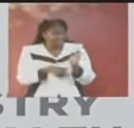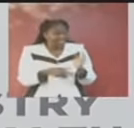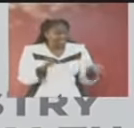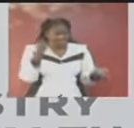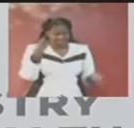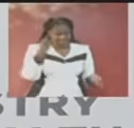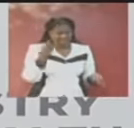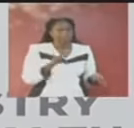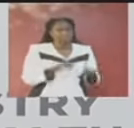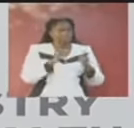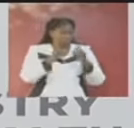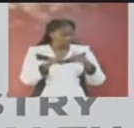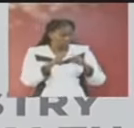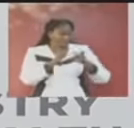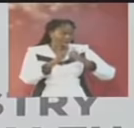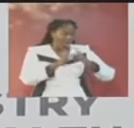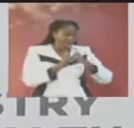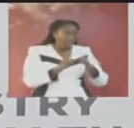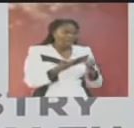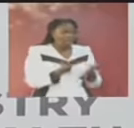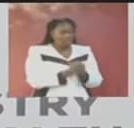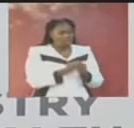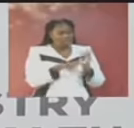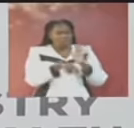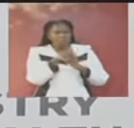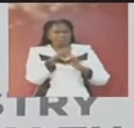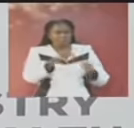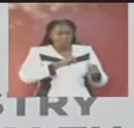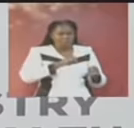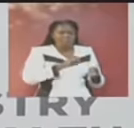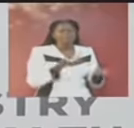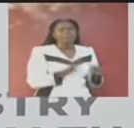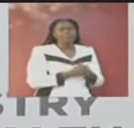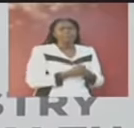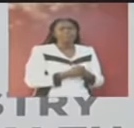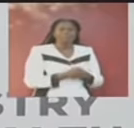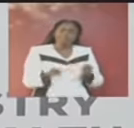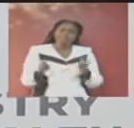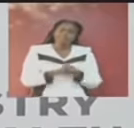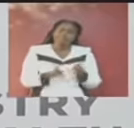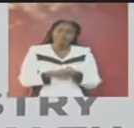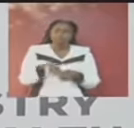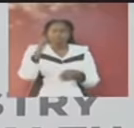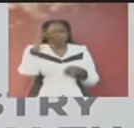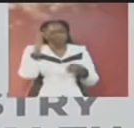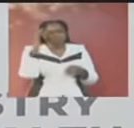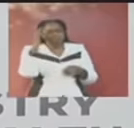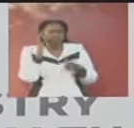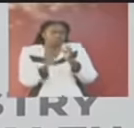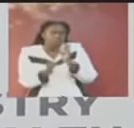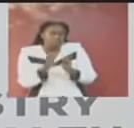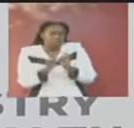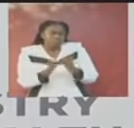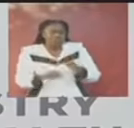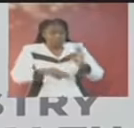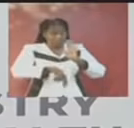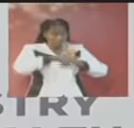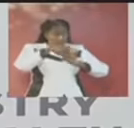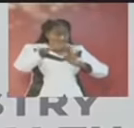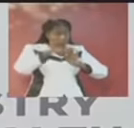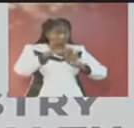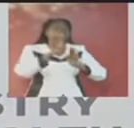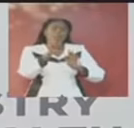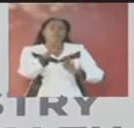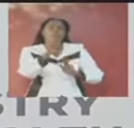conditions around the hotel. So, for example, we considered if the hotel was in a high-density residential